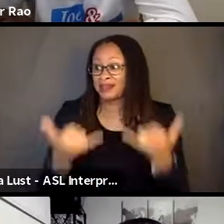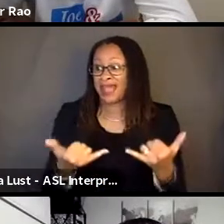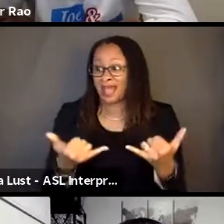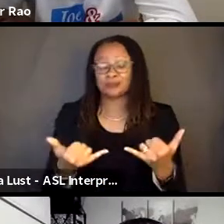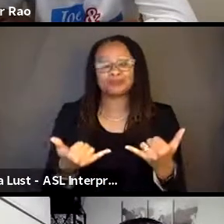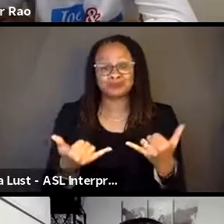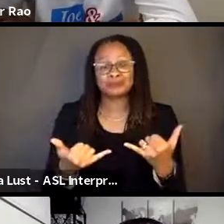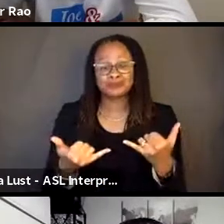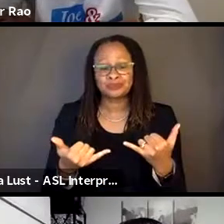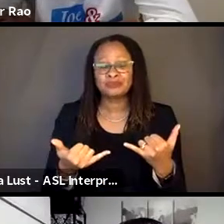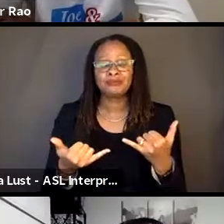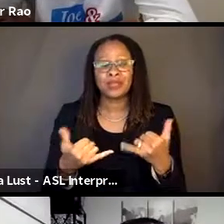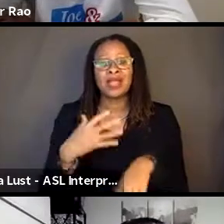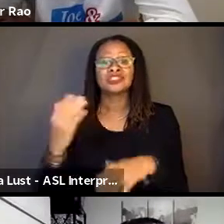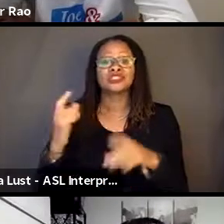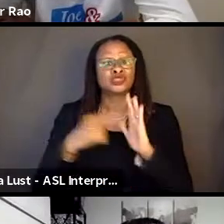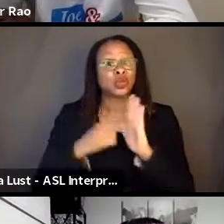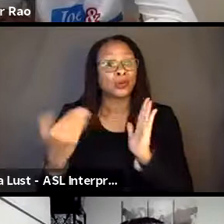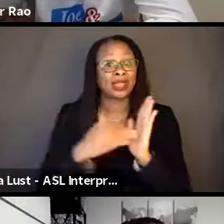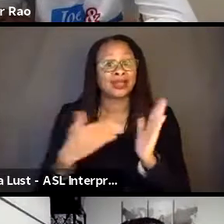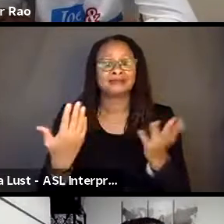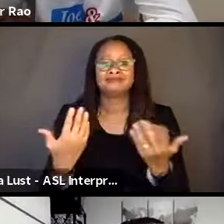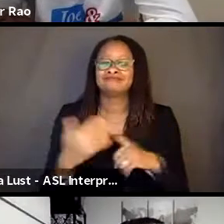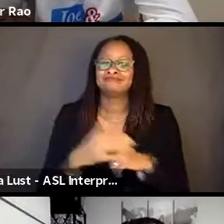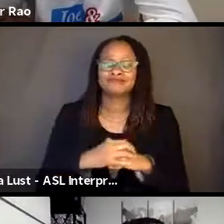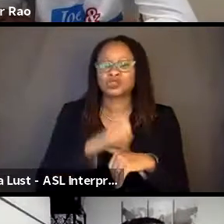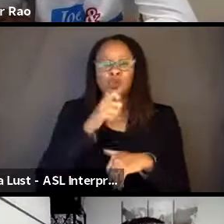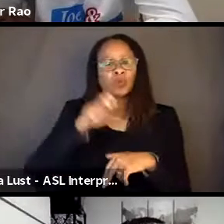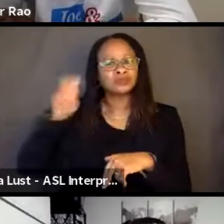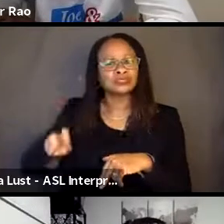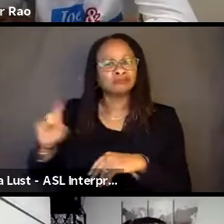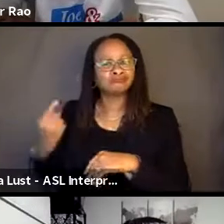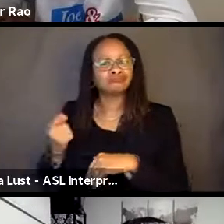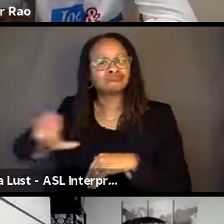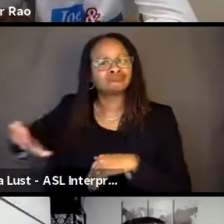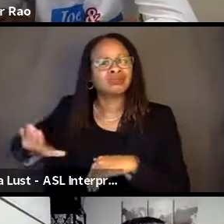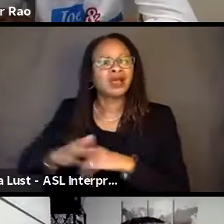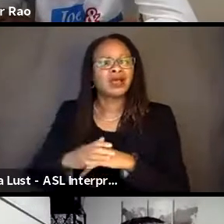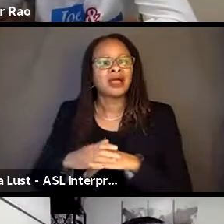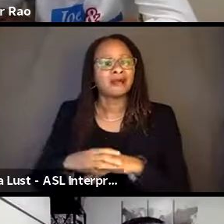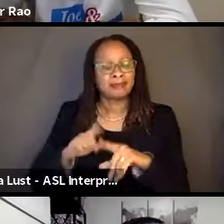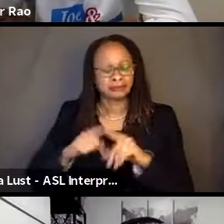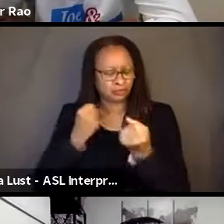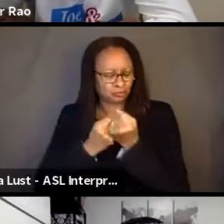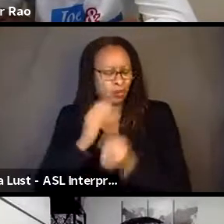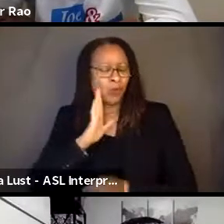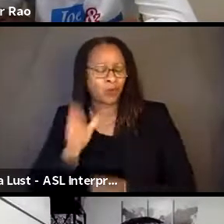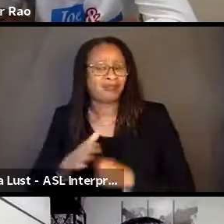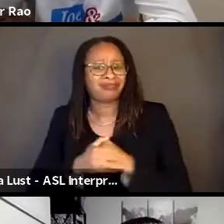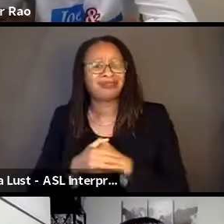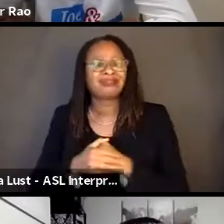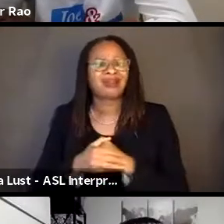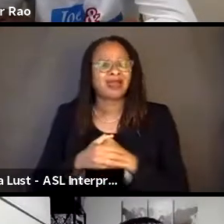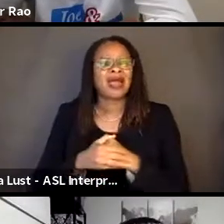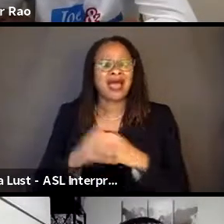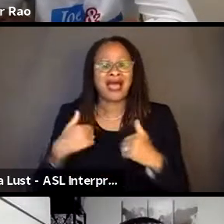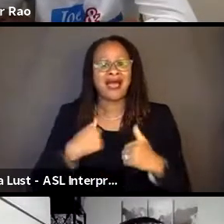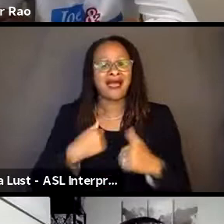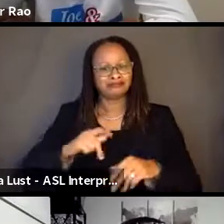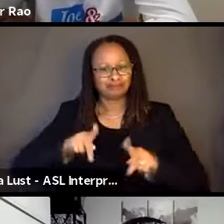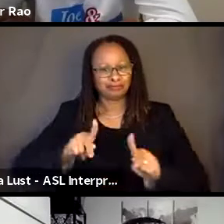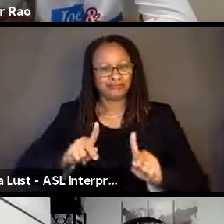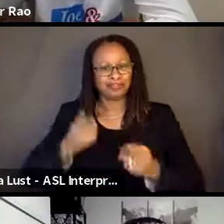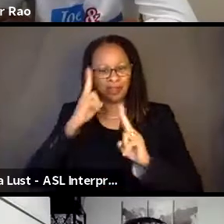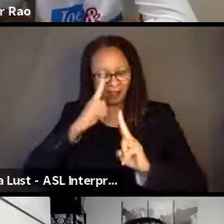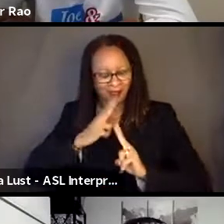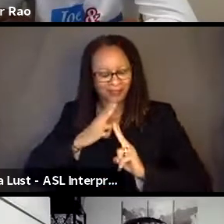us yet again that she would not sit on the sidelines, and nor should we. I have the esteemed privilege and honor